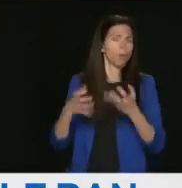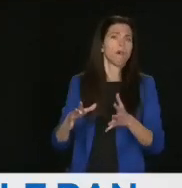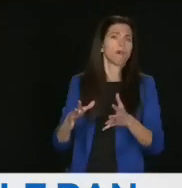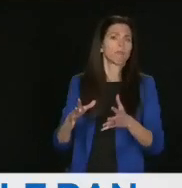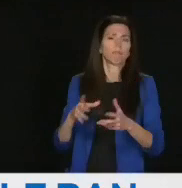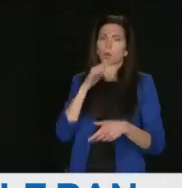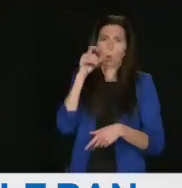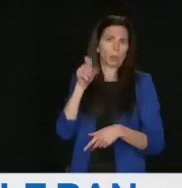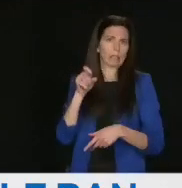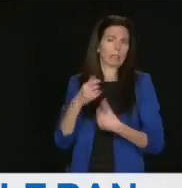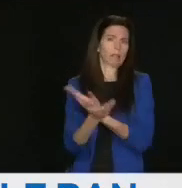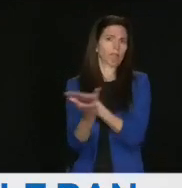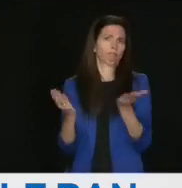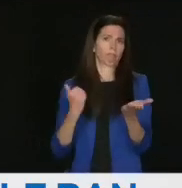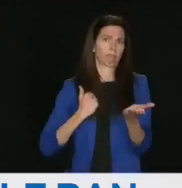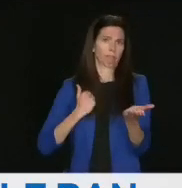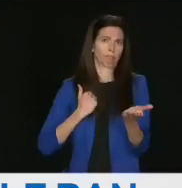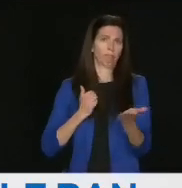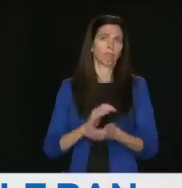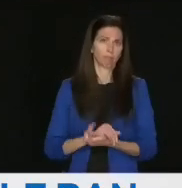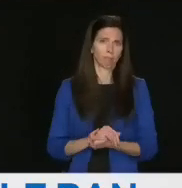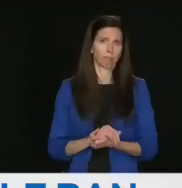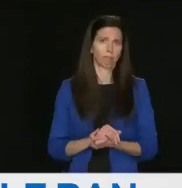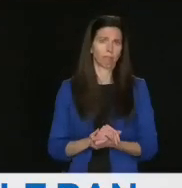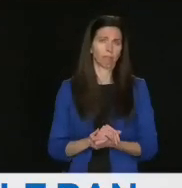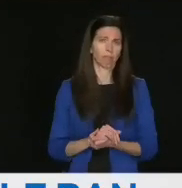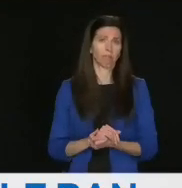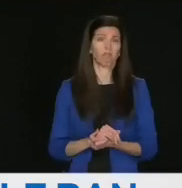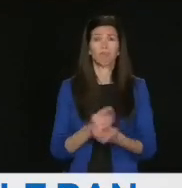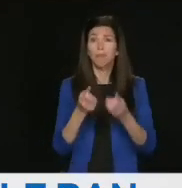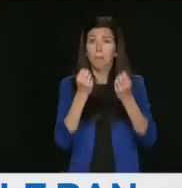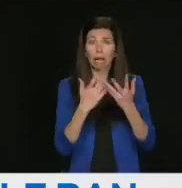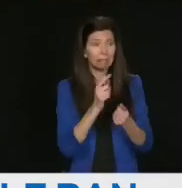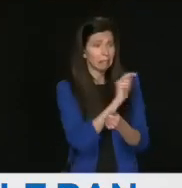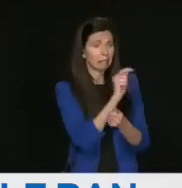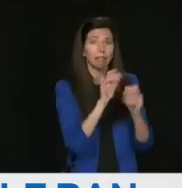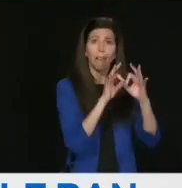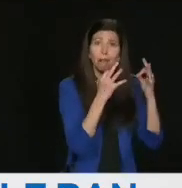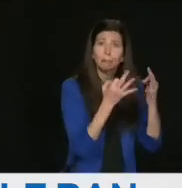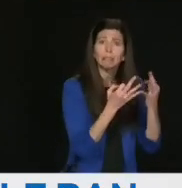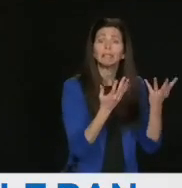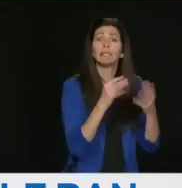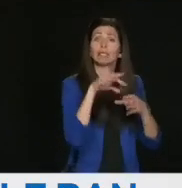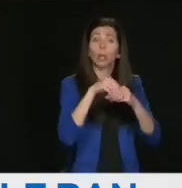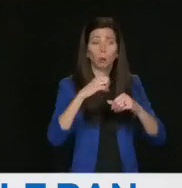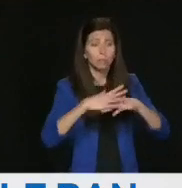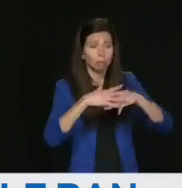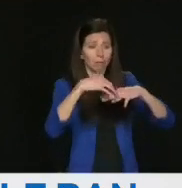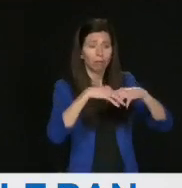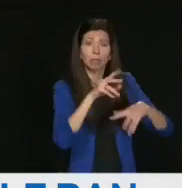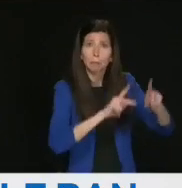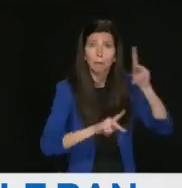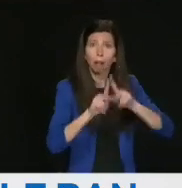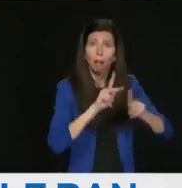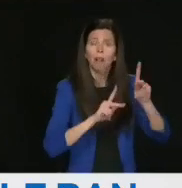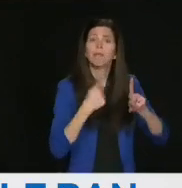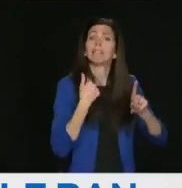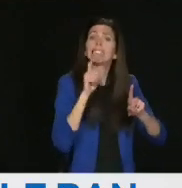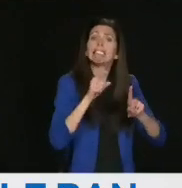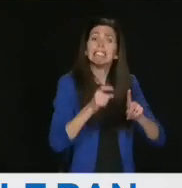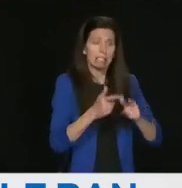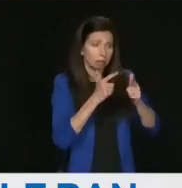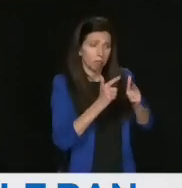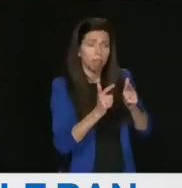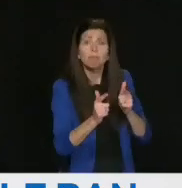For many families, including many Indigenous people, firearms are part of traditions passed down through generations, and